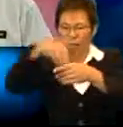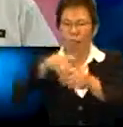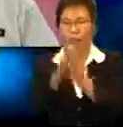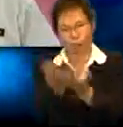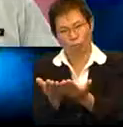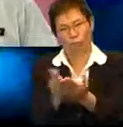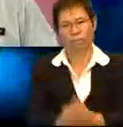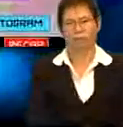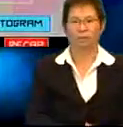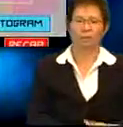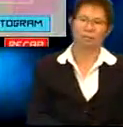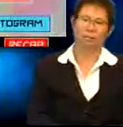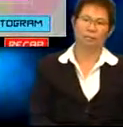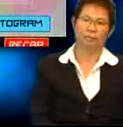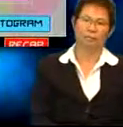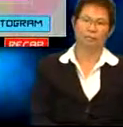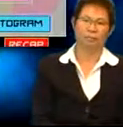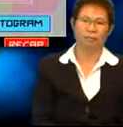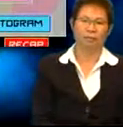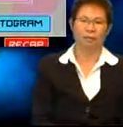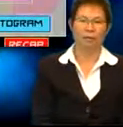provided in textbooks.